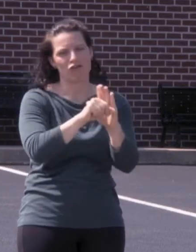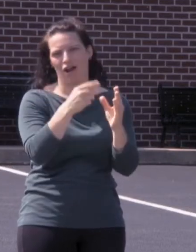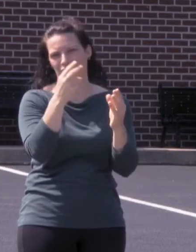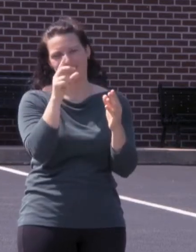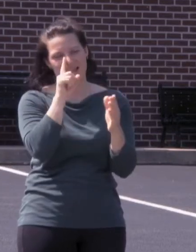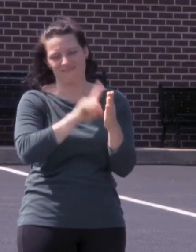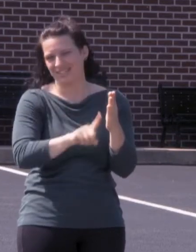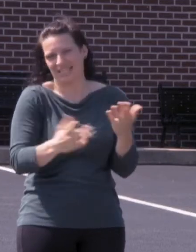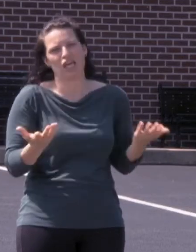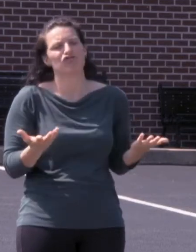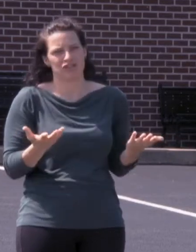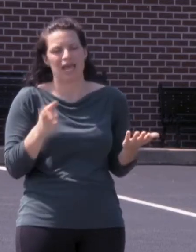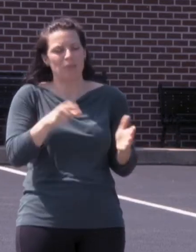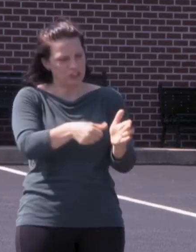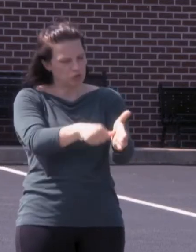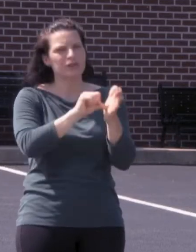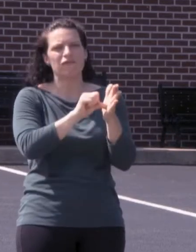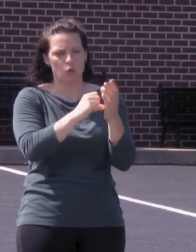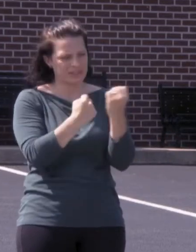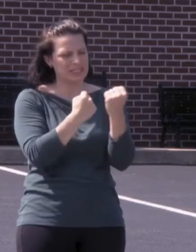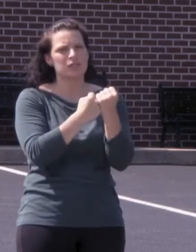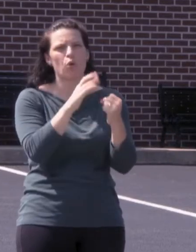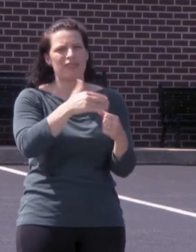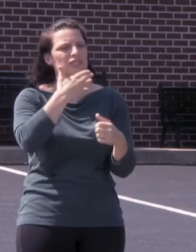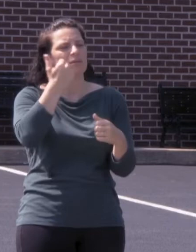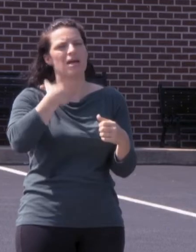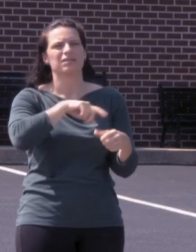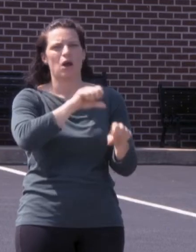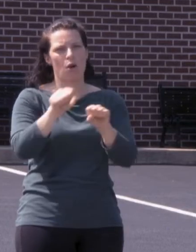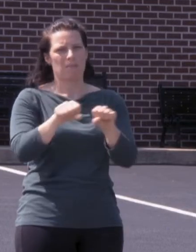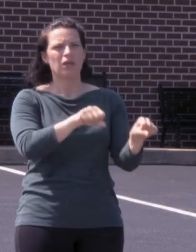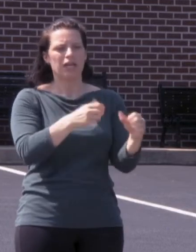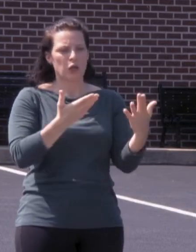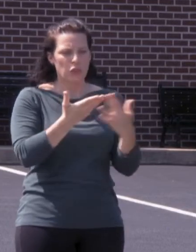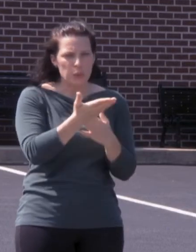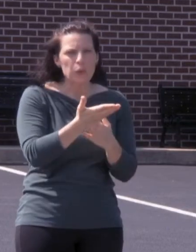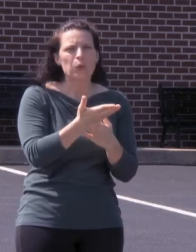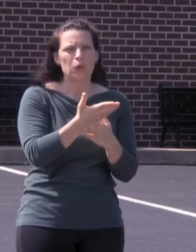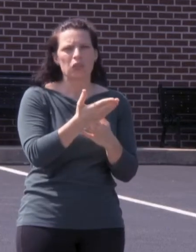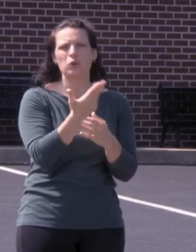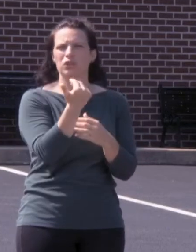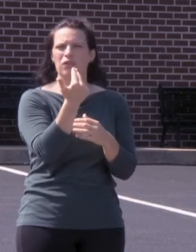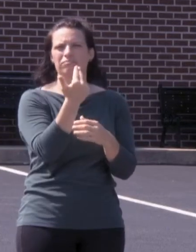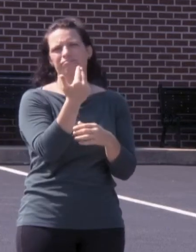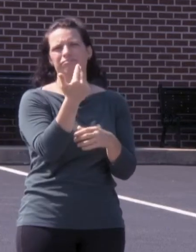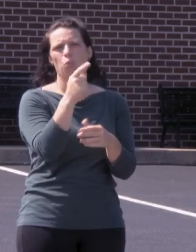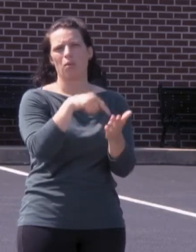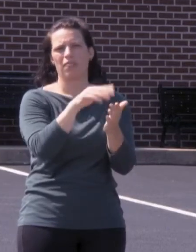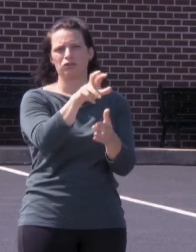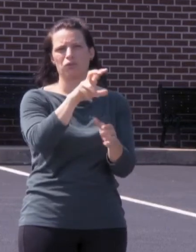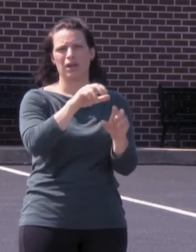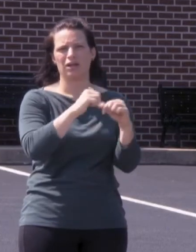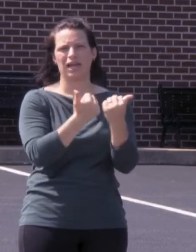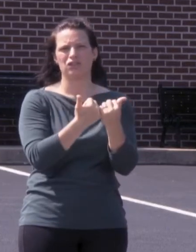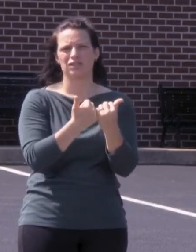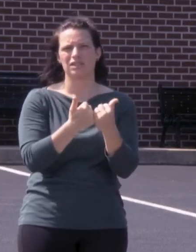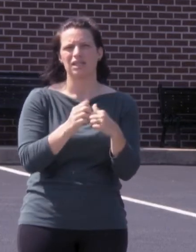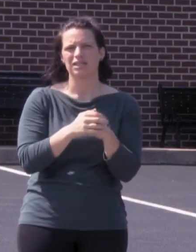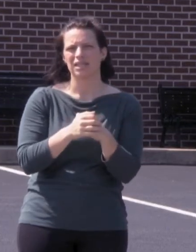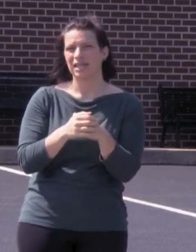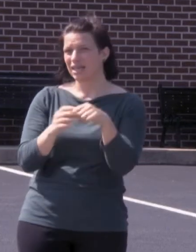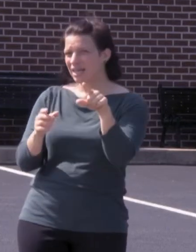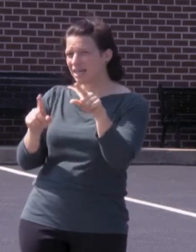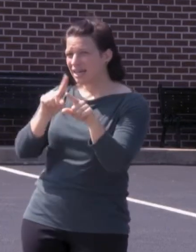And we need to reinforce that and support that to the best that we can through those 1,300 agencies. Is it